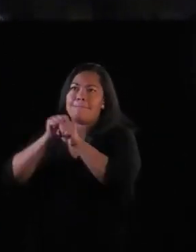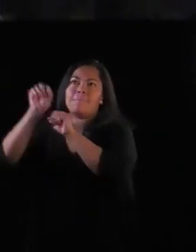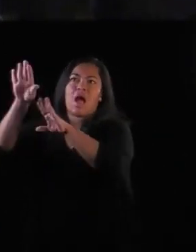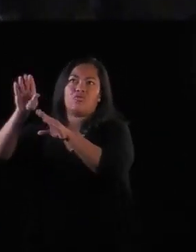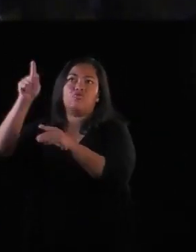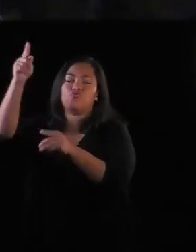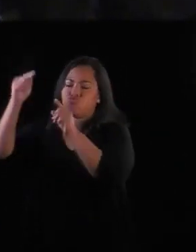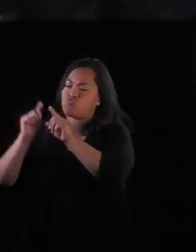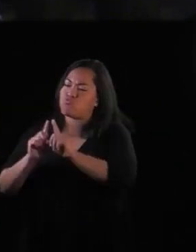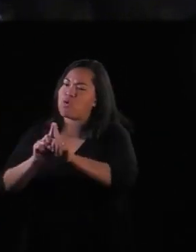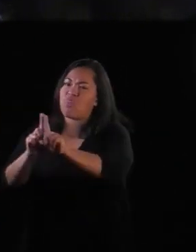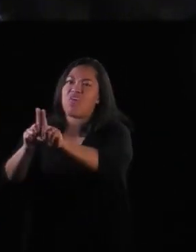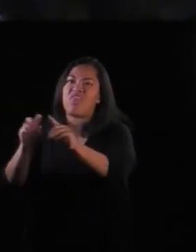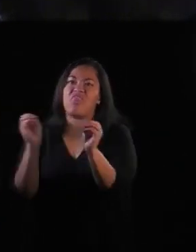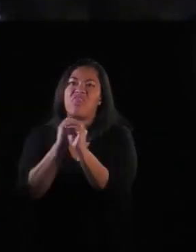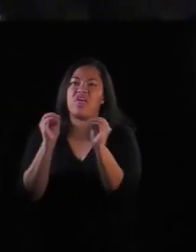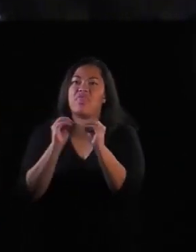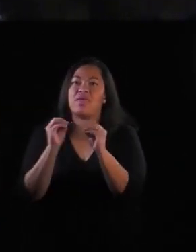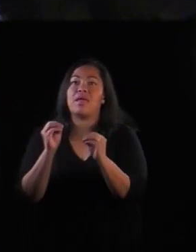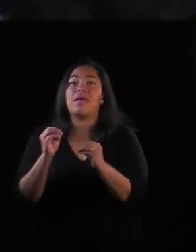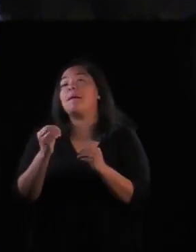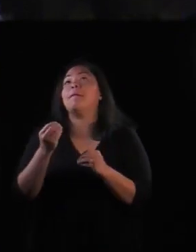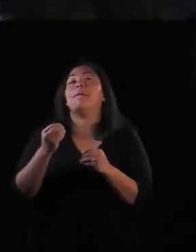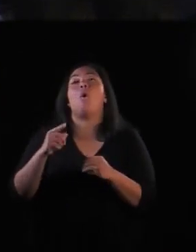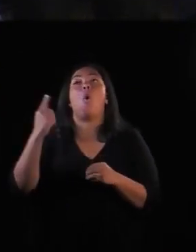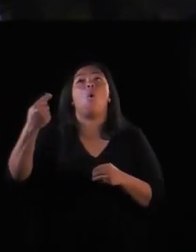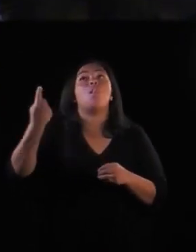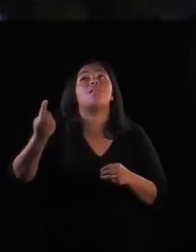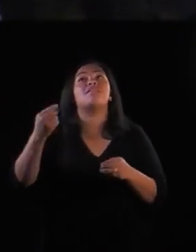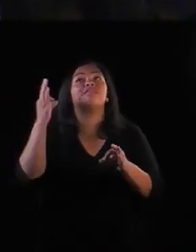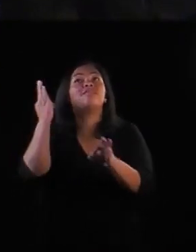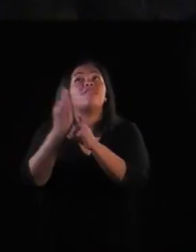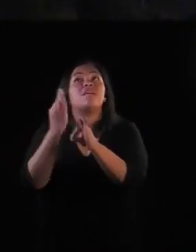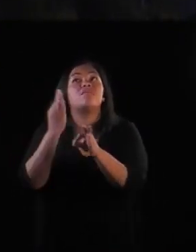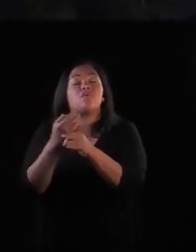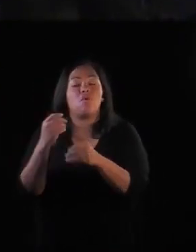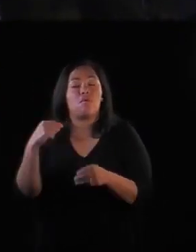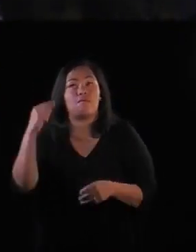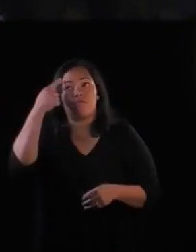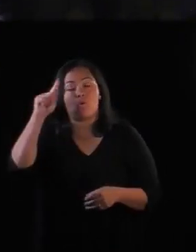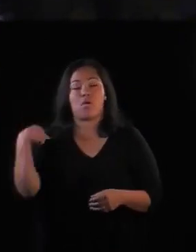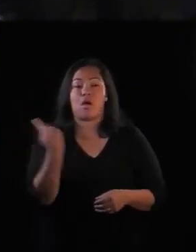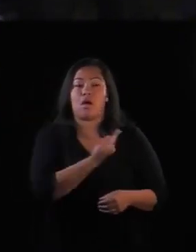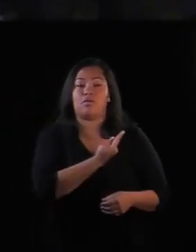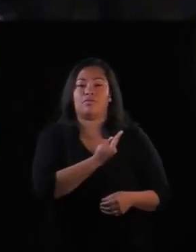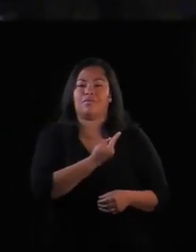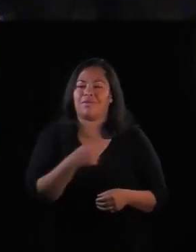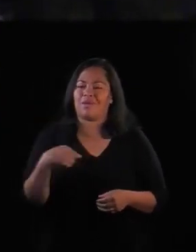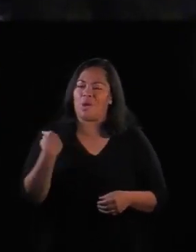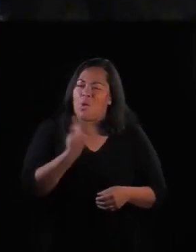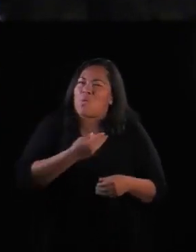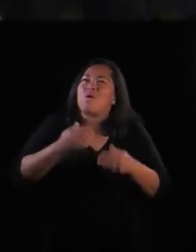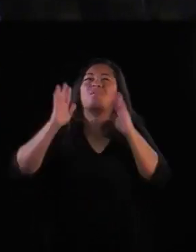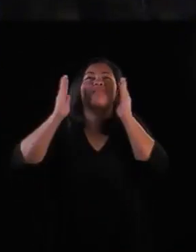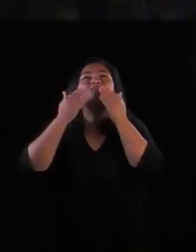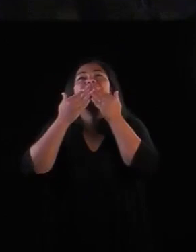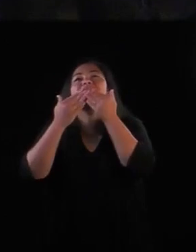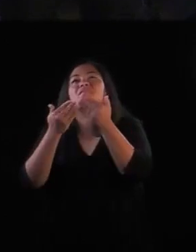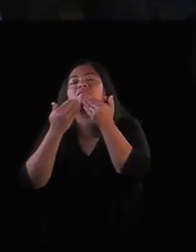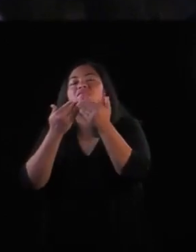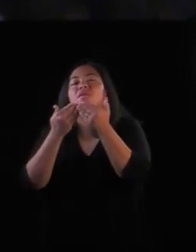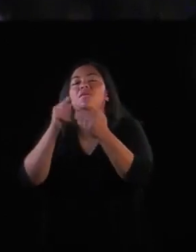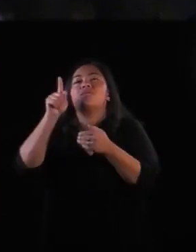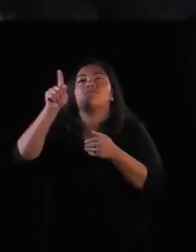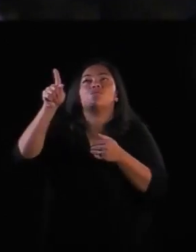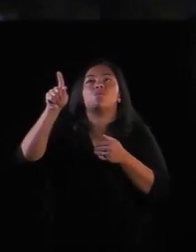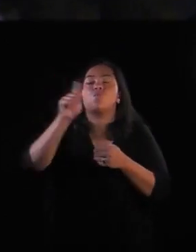You have been nothing but faithful to us. And we are so grateful.